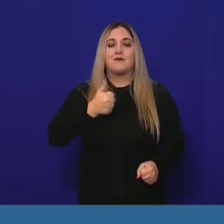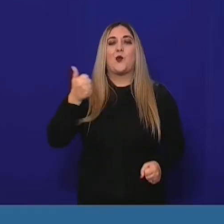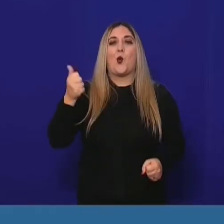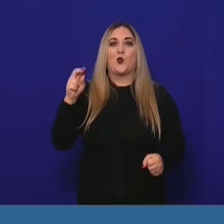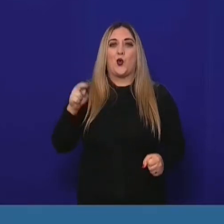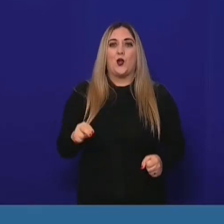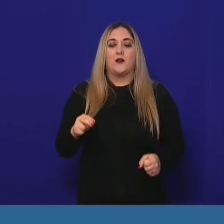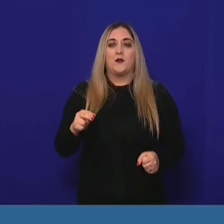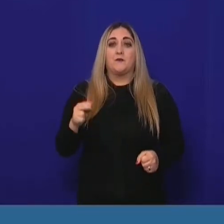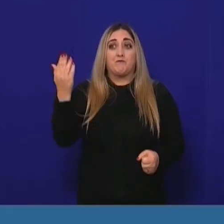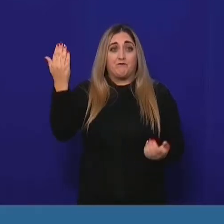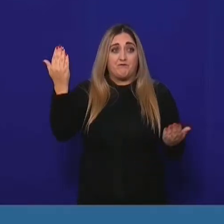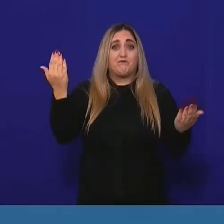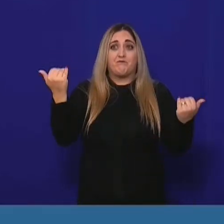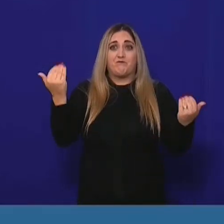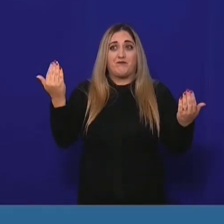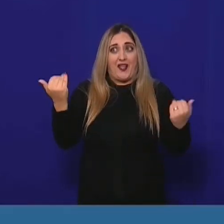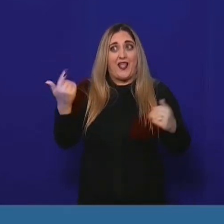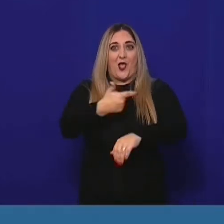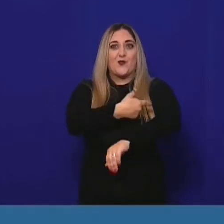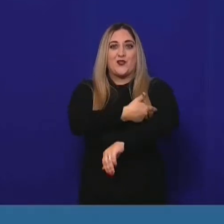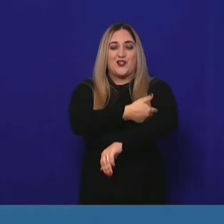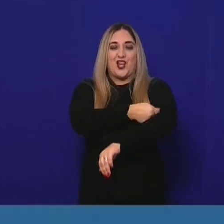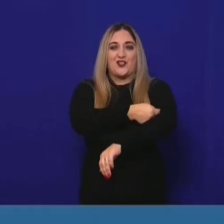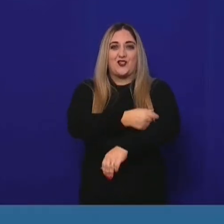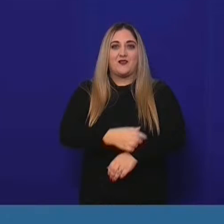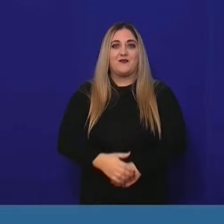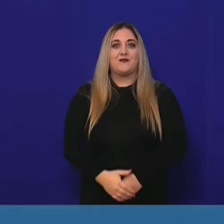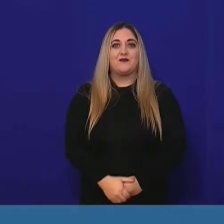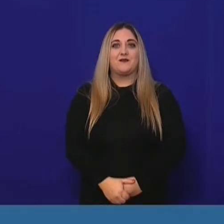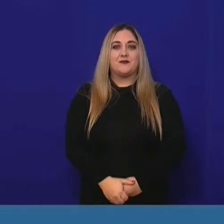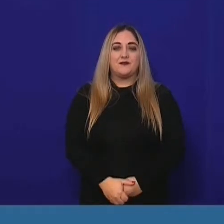allura nappellalkom biex propju tieħdu din it-tilqima.